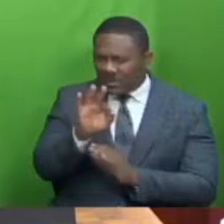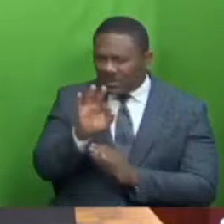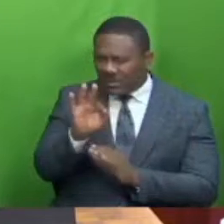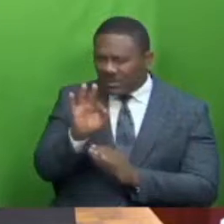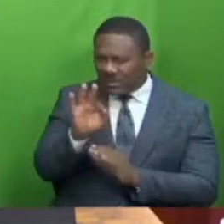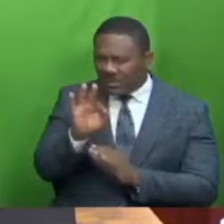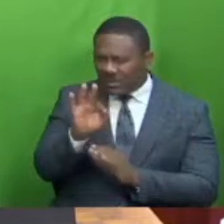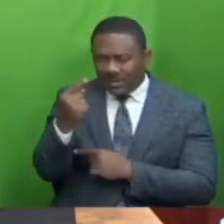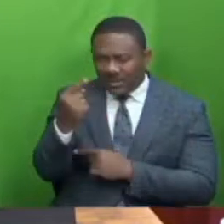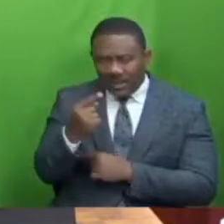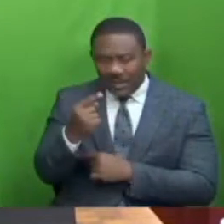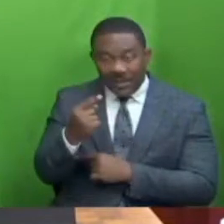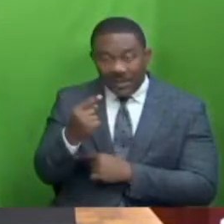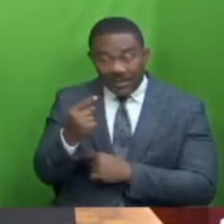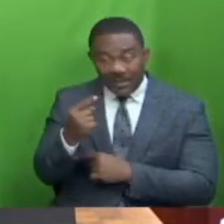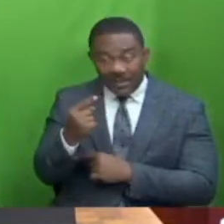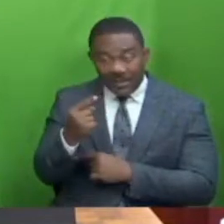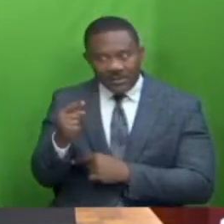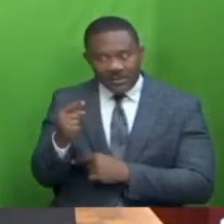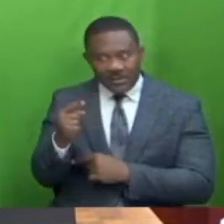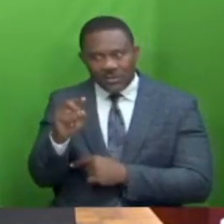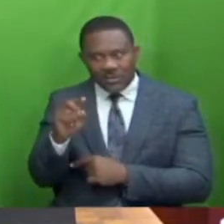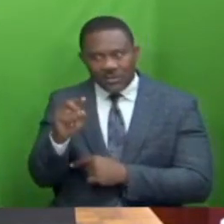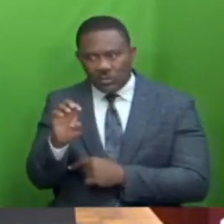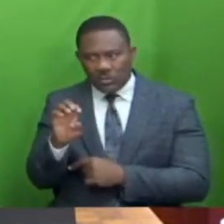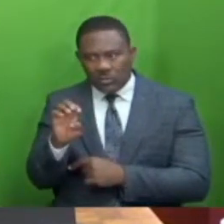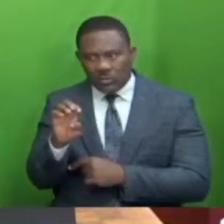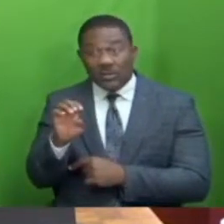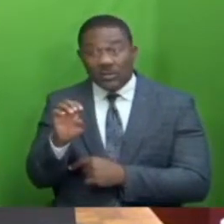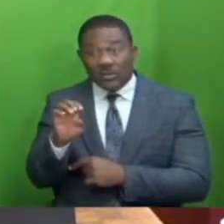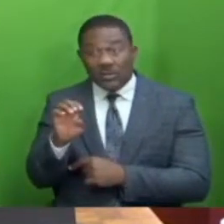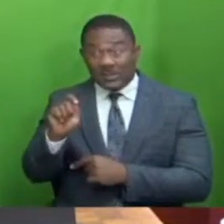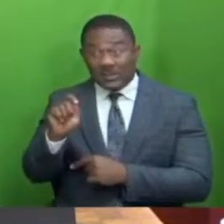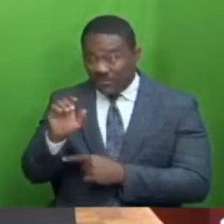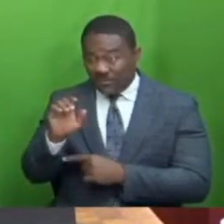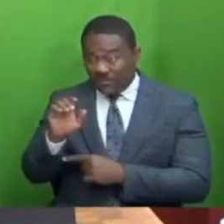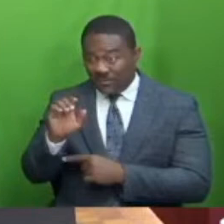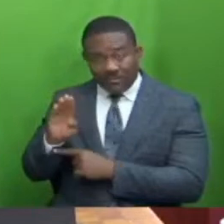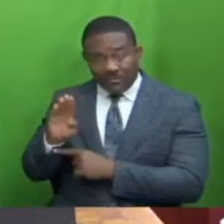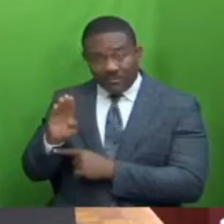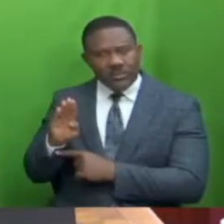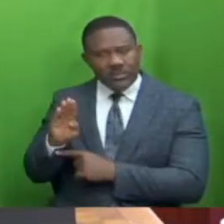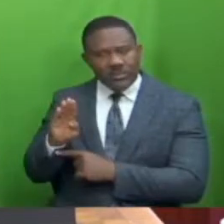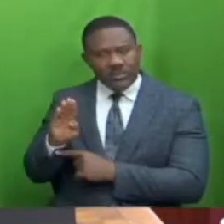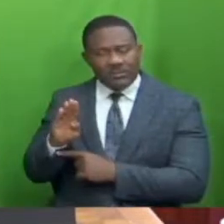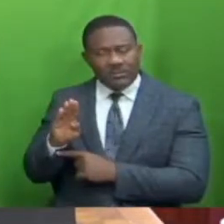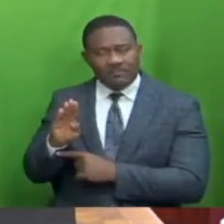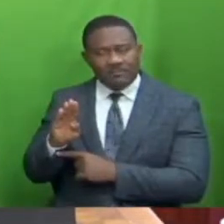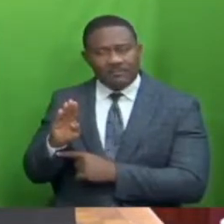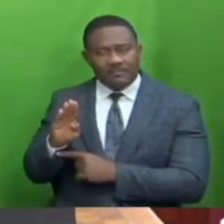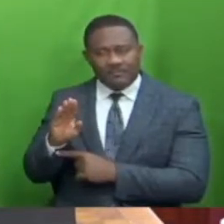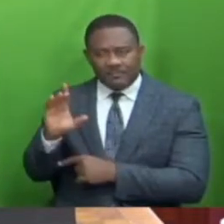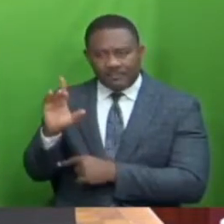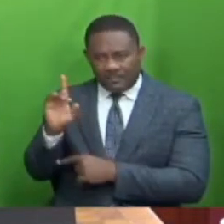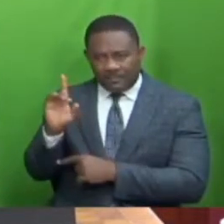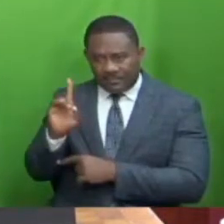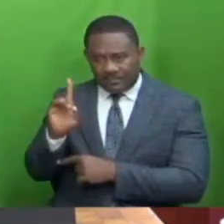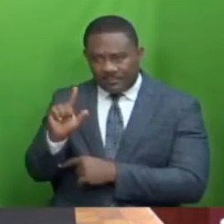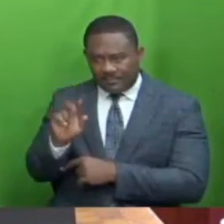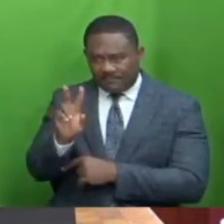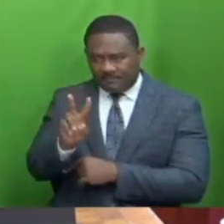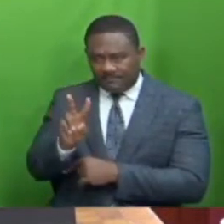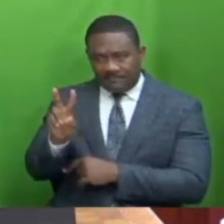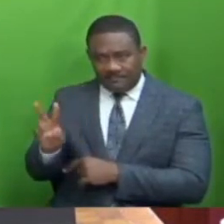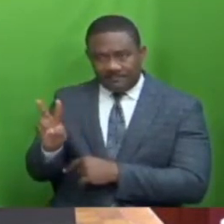rates increased to 35.48% and 36.23% respectively in December 2022,